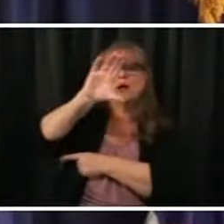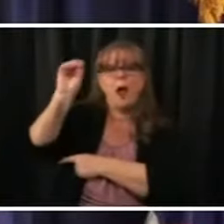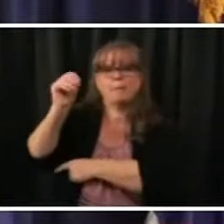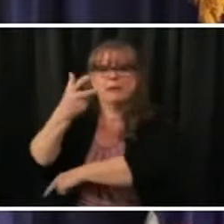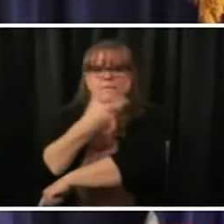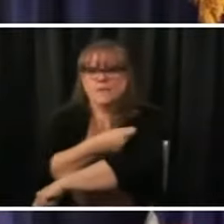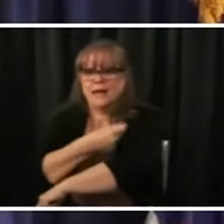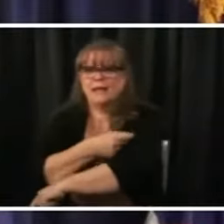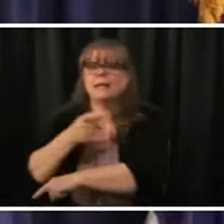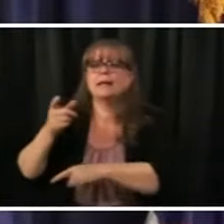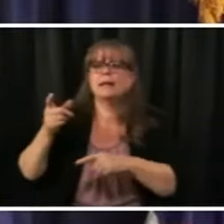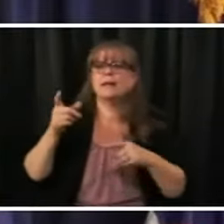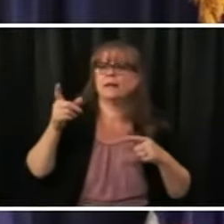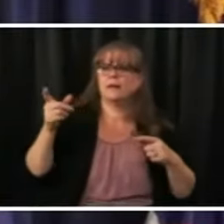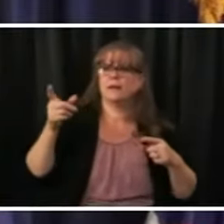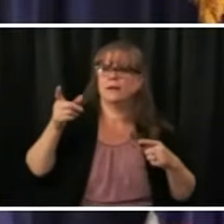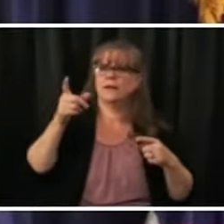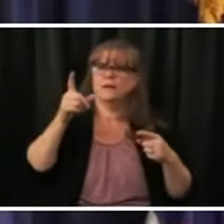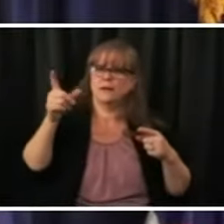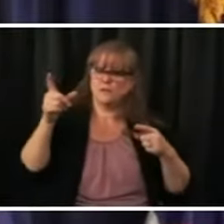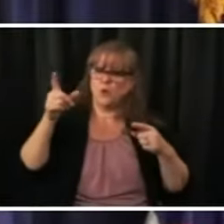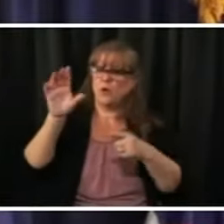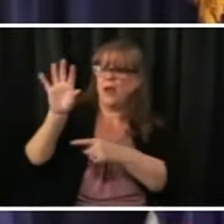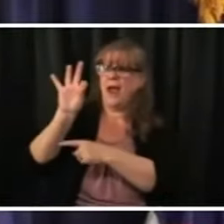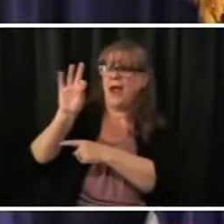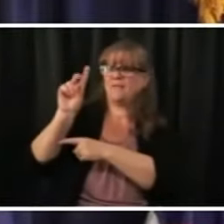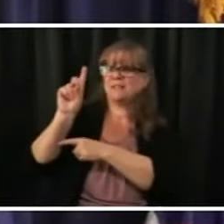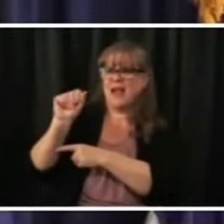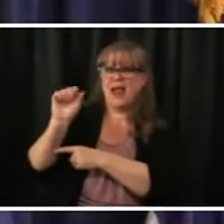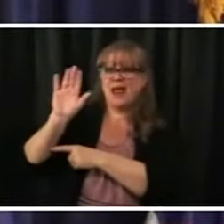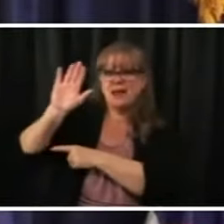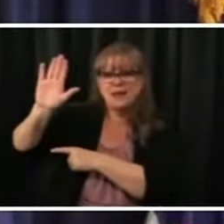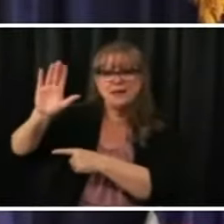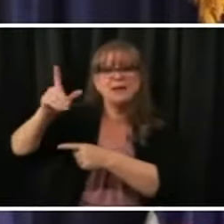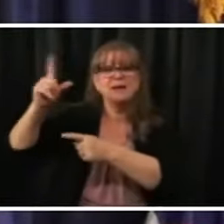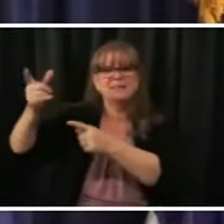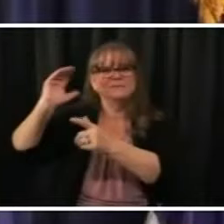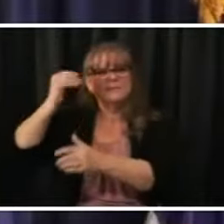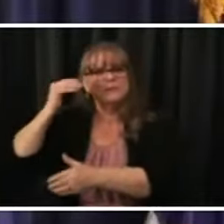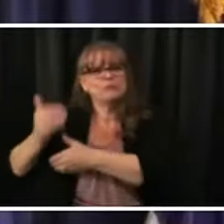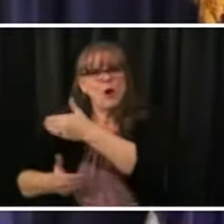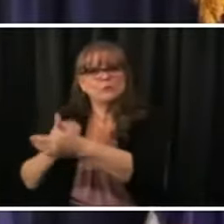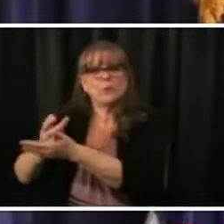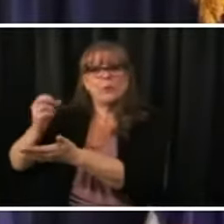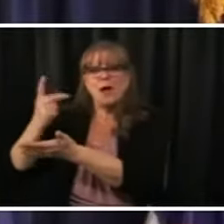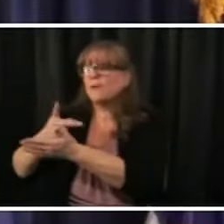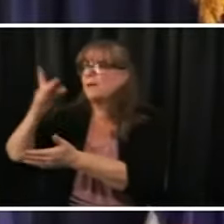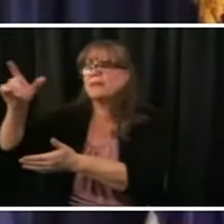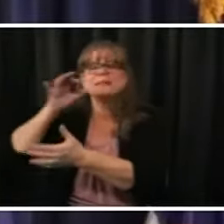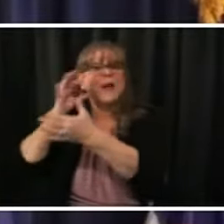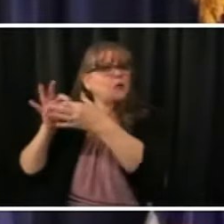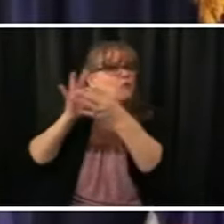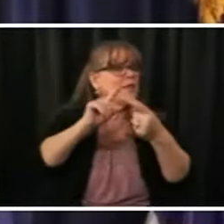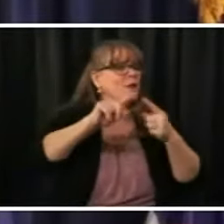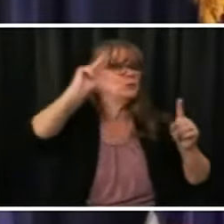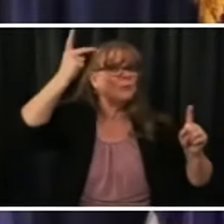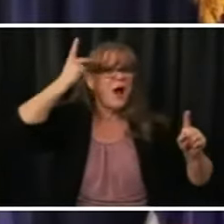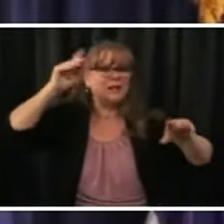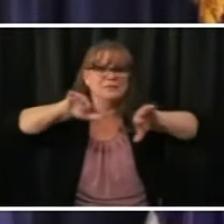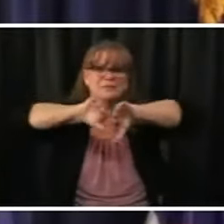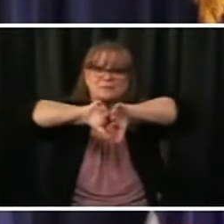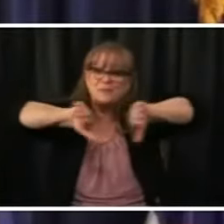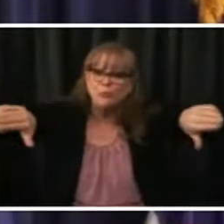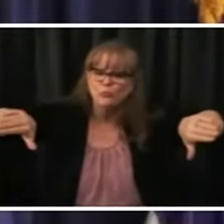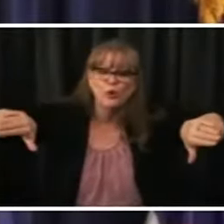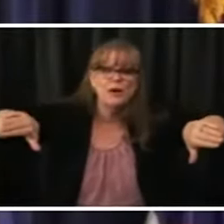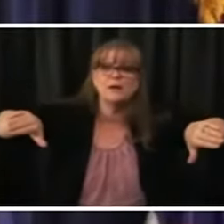has scientific integrity that the politics should not influence. But what we should know is when and if it's approved, what those quantities look like first week, second week,